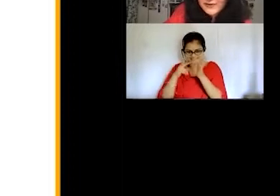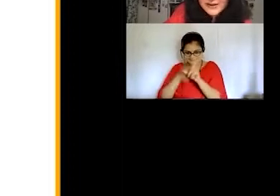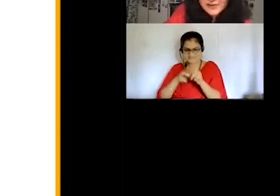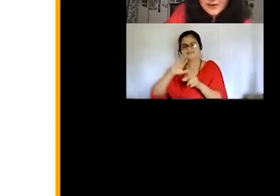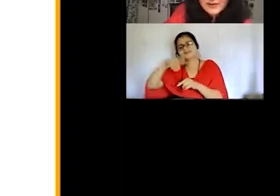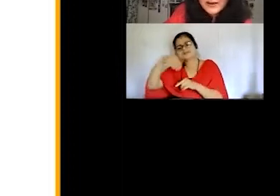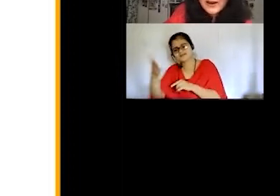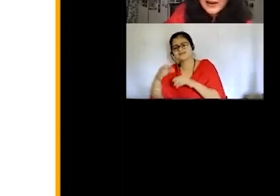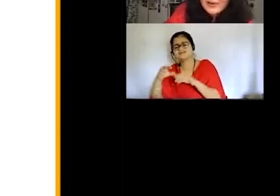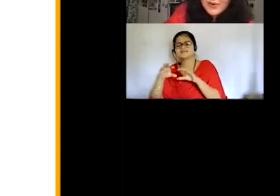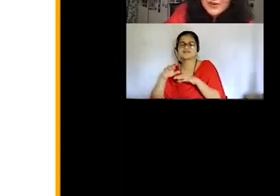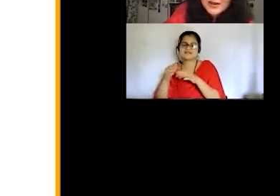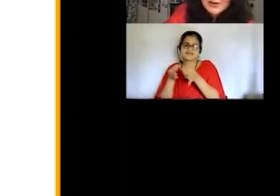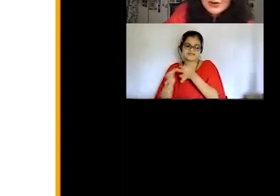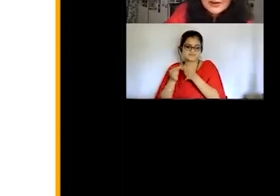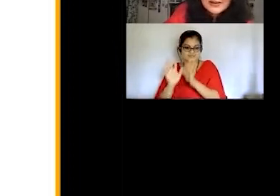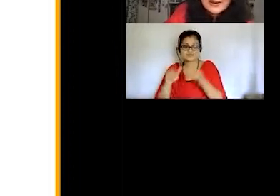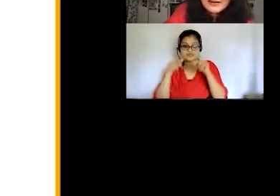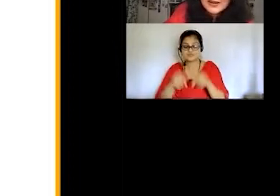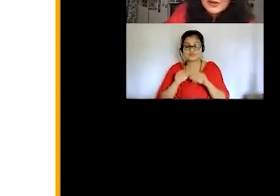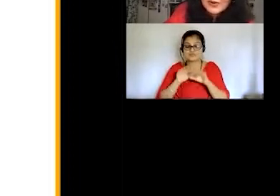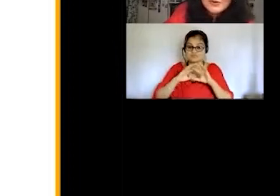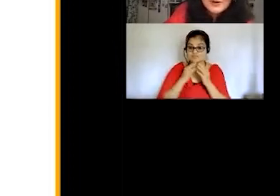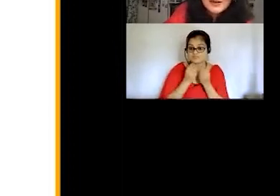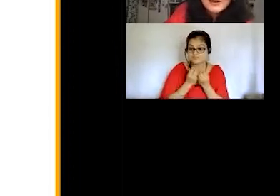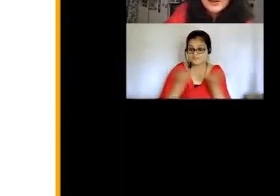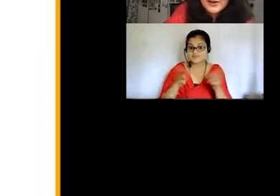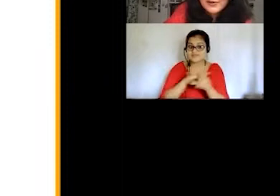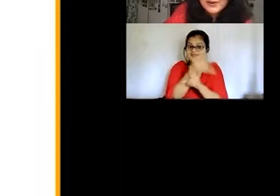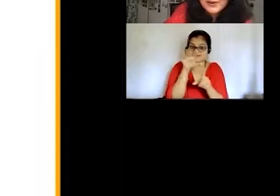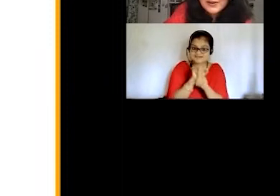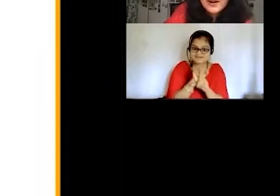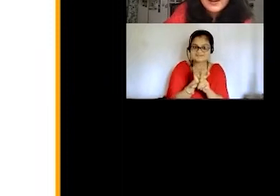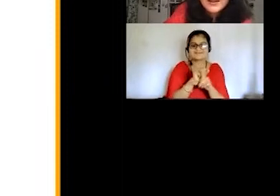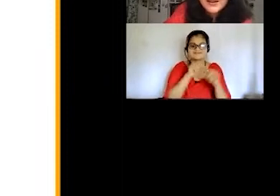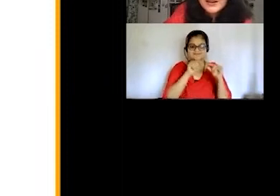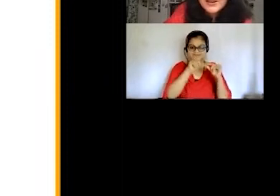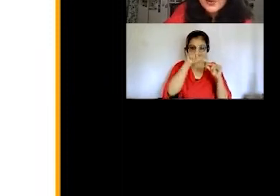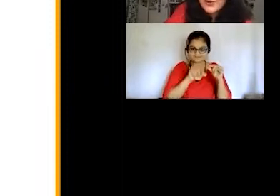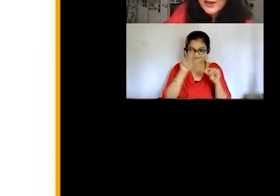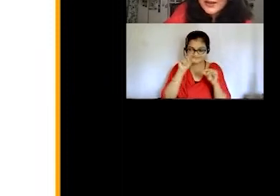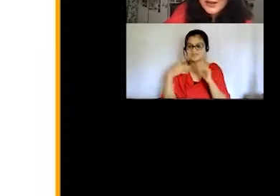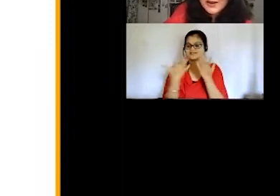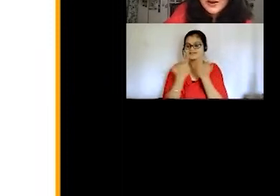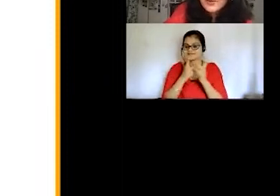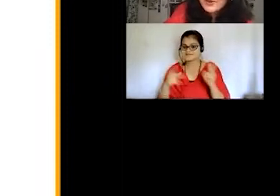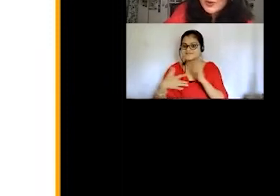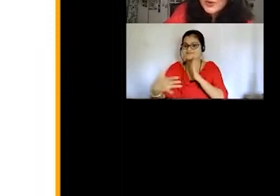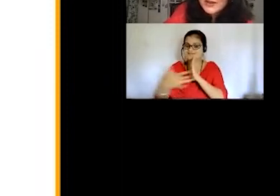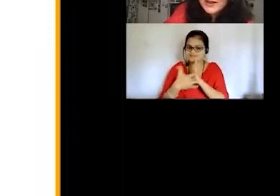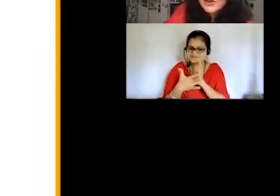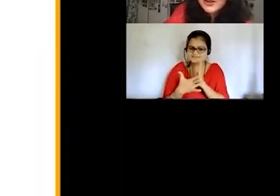part of the segment. In most cultures, these note building arrangements are techniques for creating what